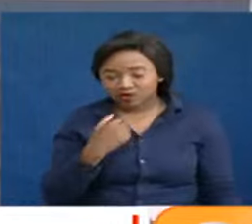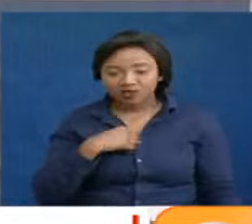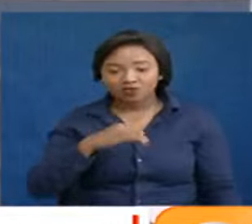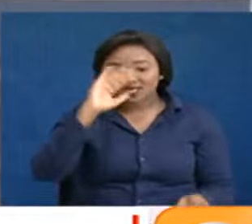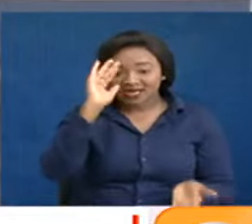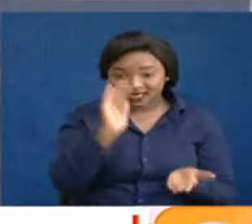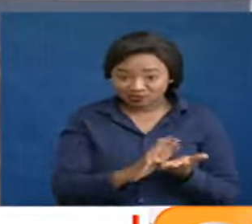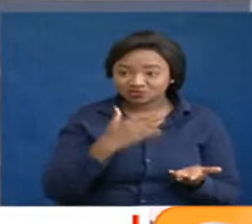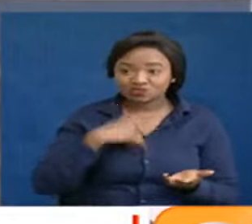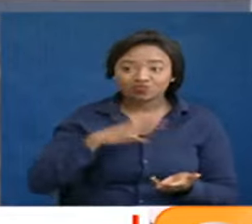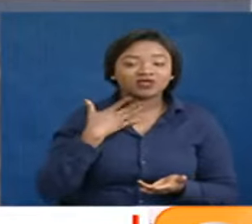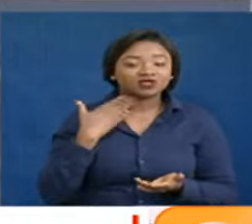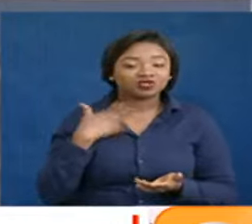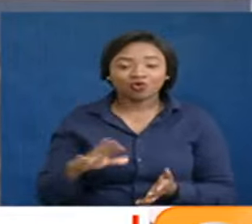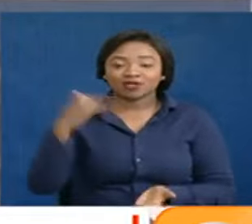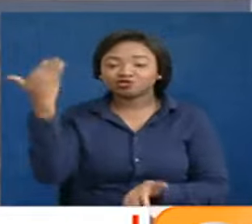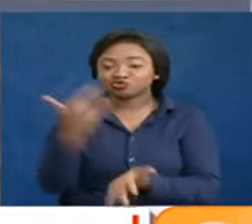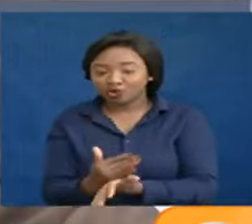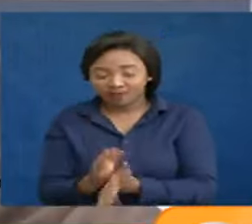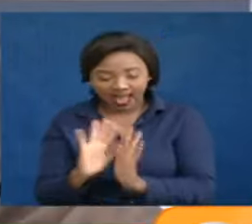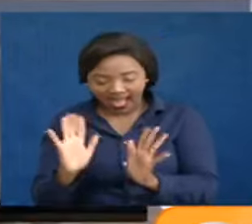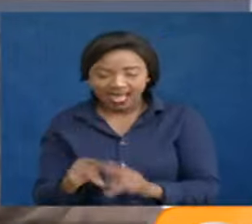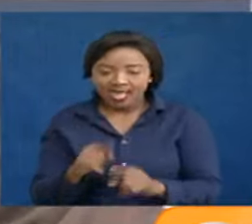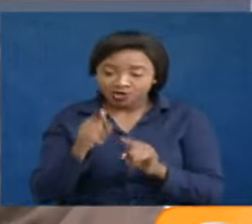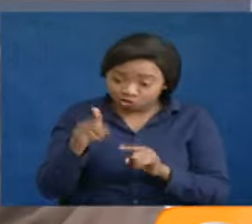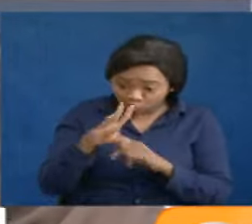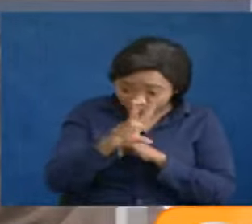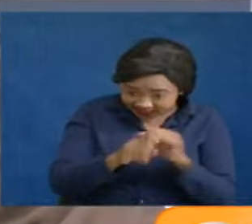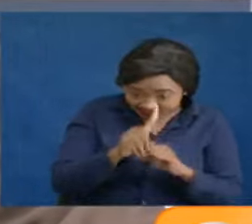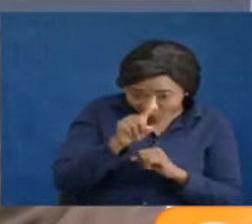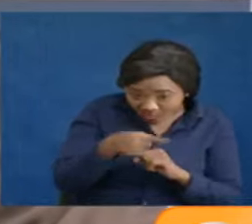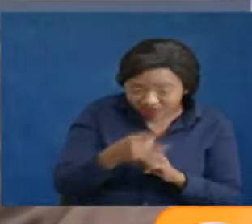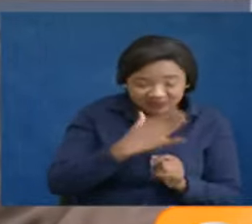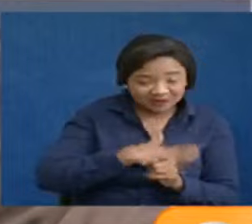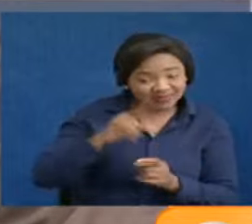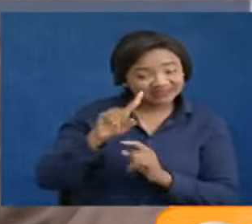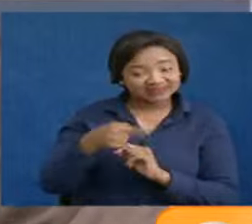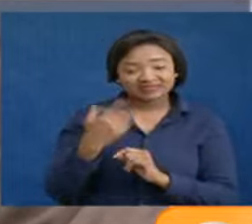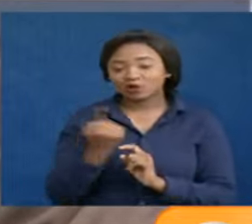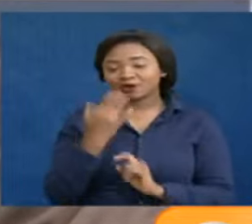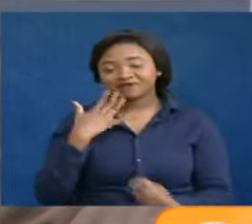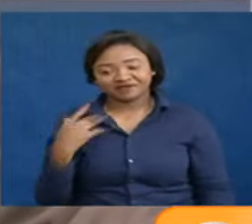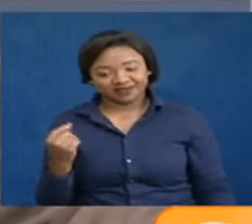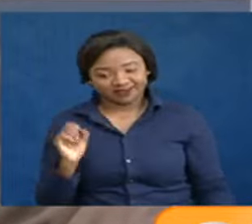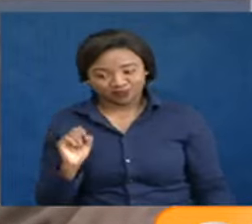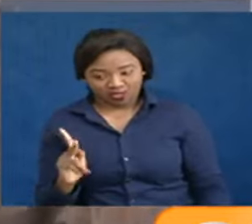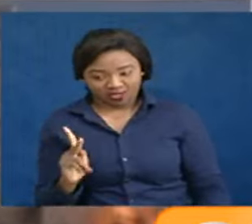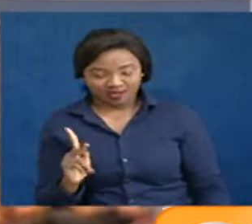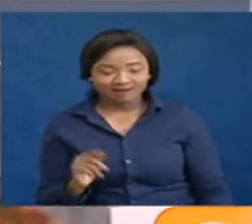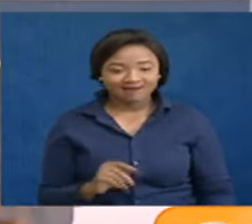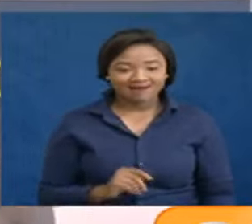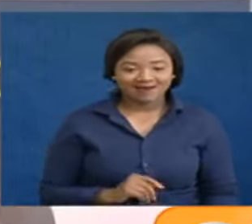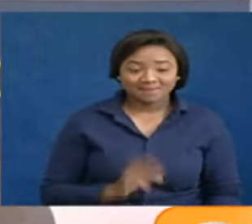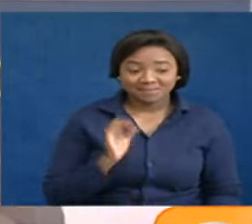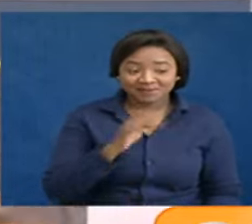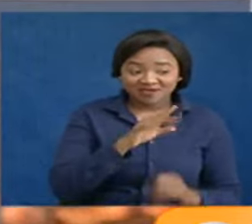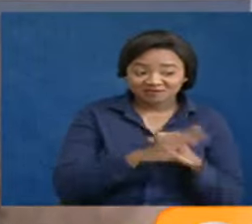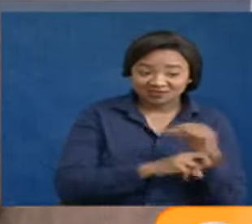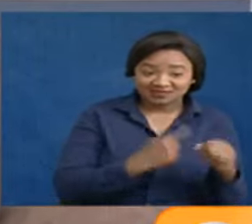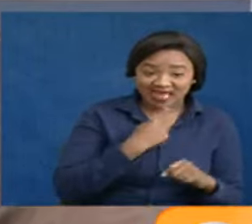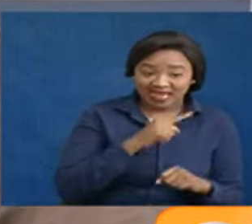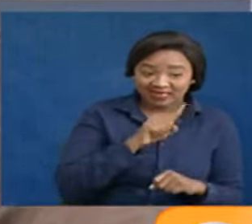just say, okay, if you have been stealing 1,000, please steal only 500 shillings. If you have been stealing